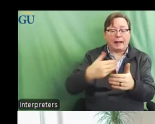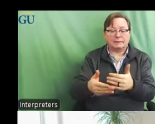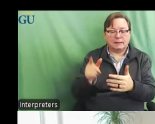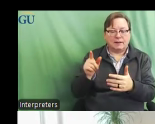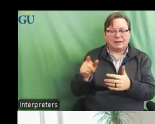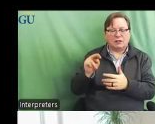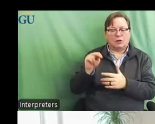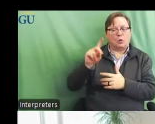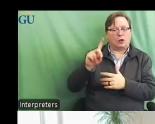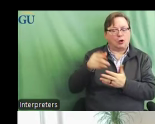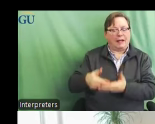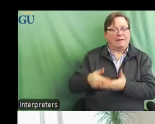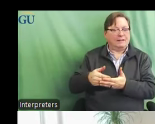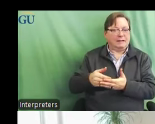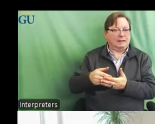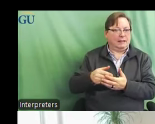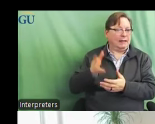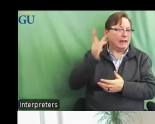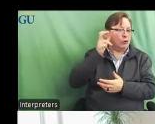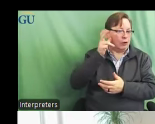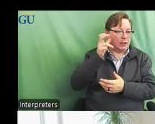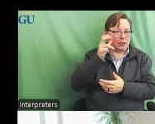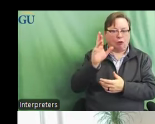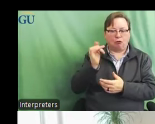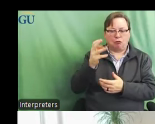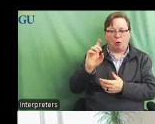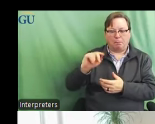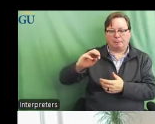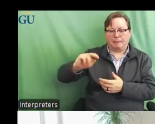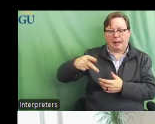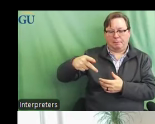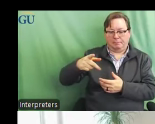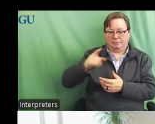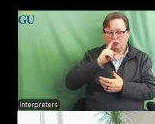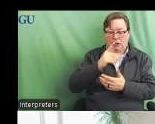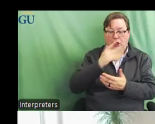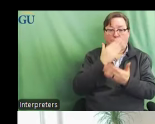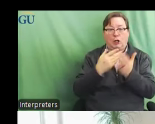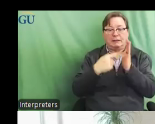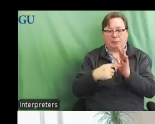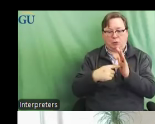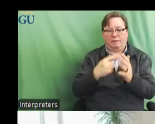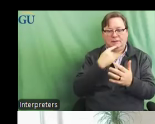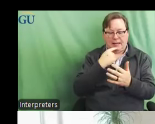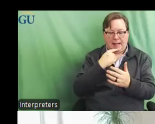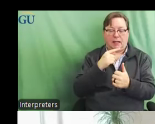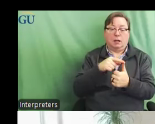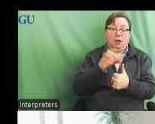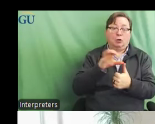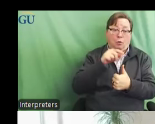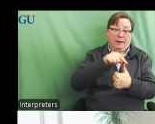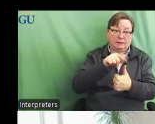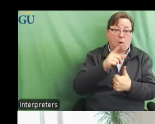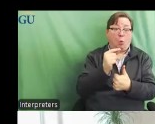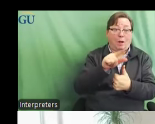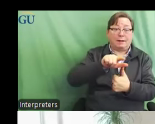Dakota Infant Hearing Roadmap, I think is a really good example of that, because it very clearly lays out what the next